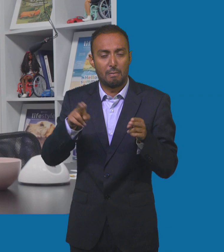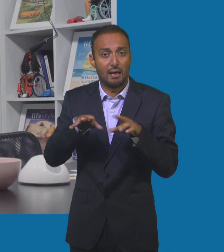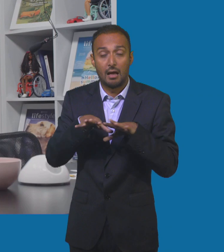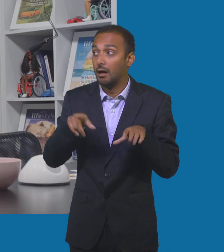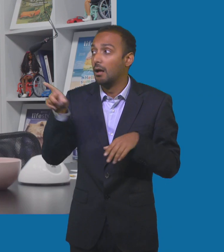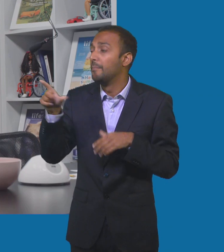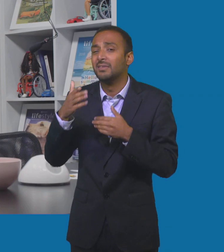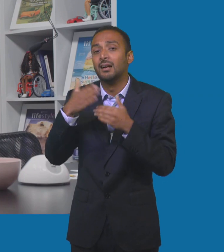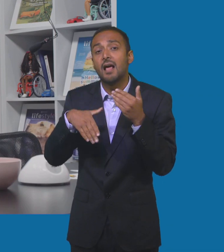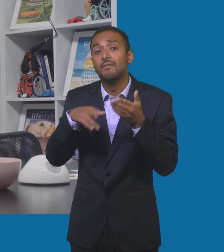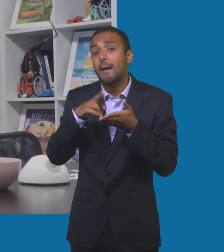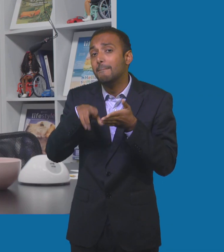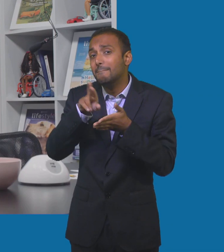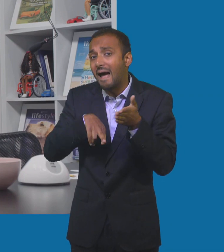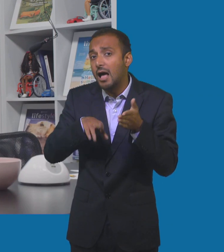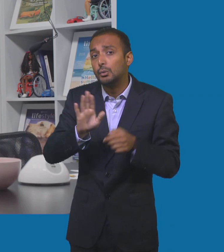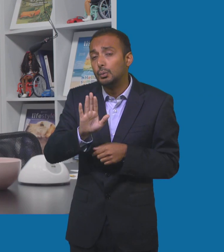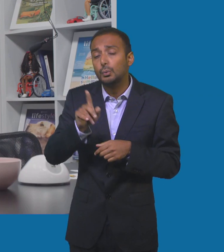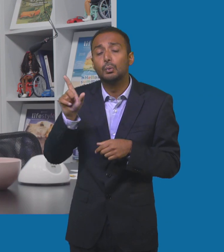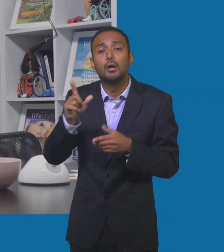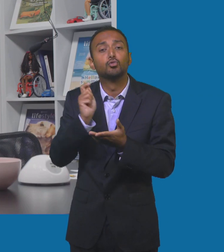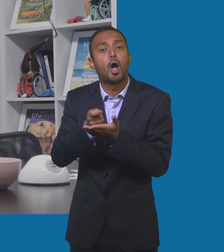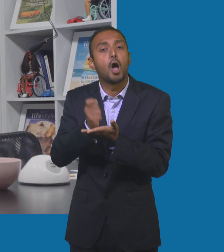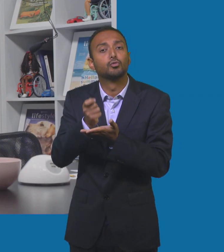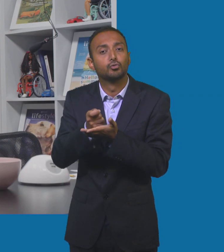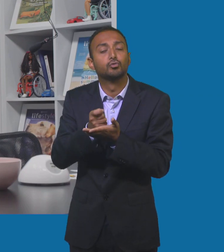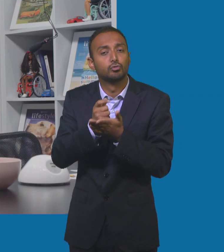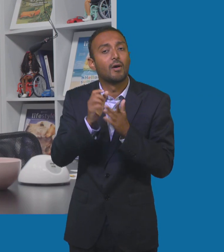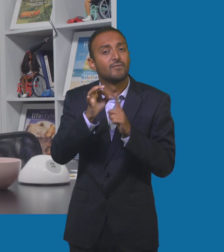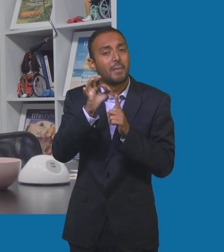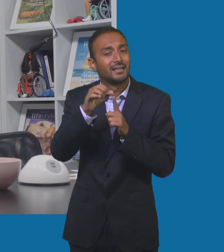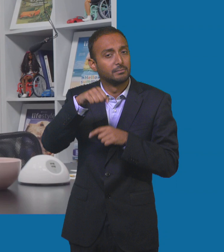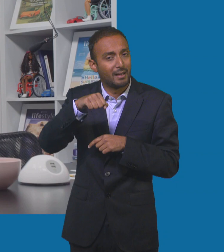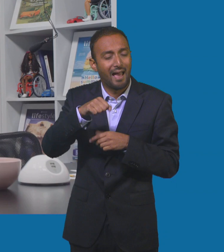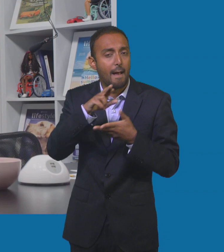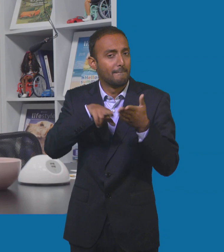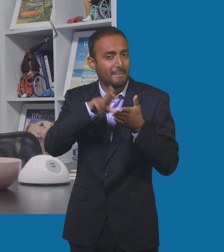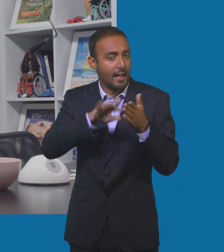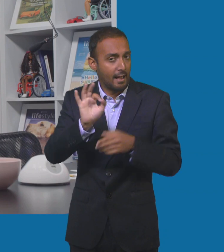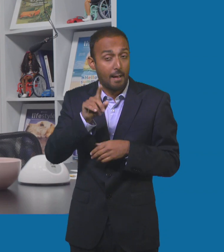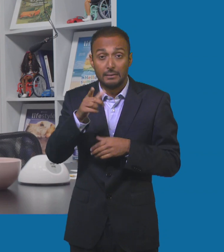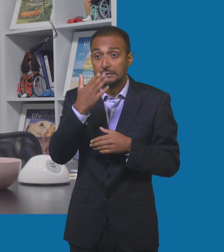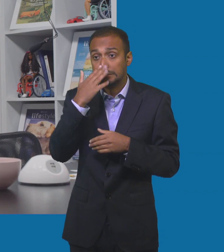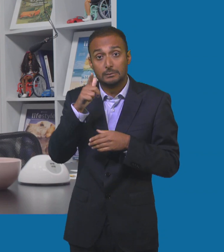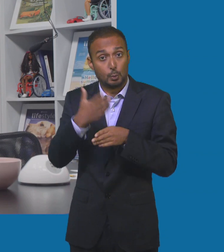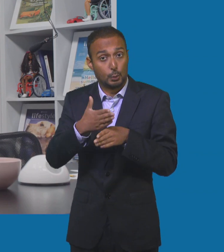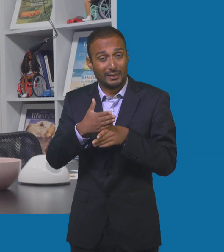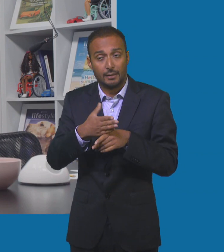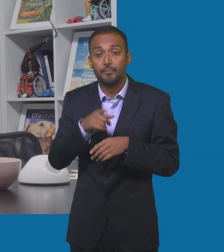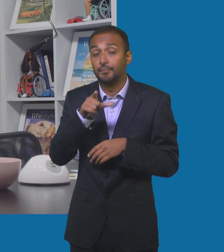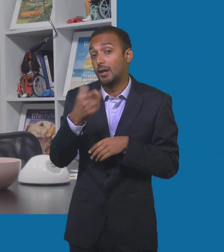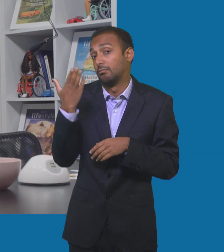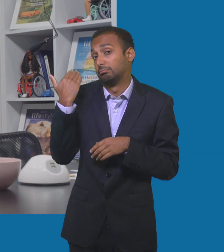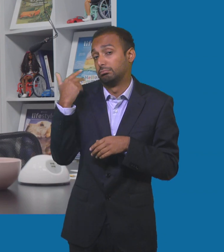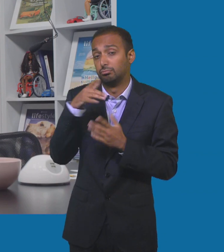banned. Oh, okay. They were just charging for them. Okay. But it seems like it's working. So a recent report that I've read shows that